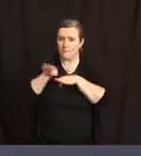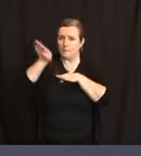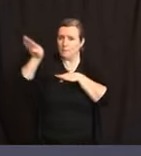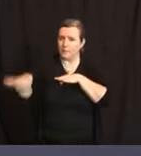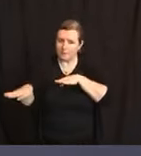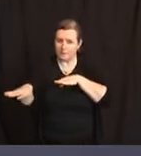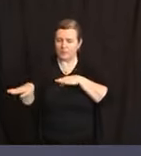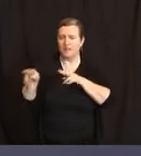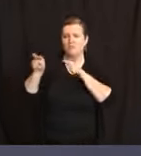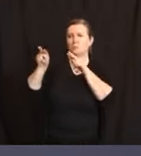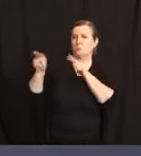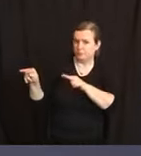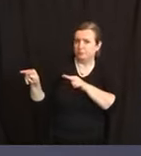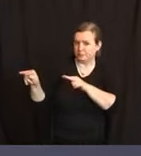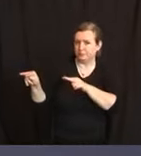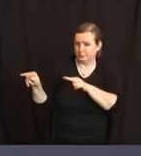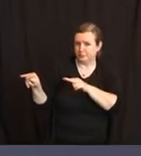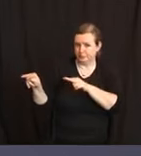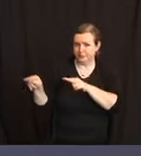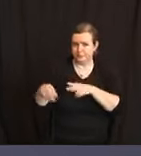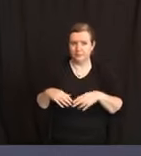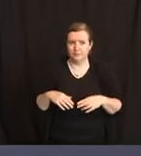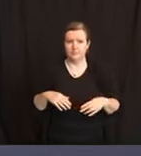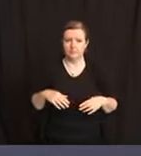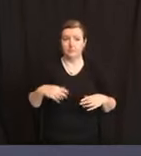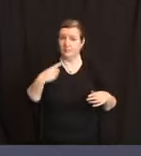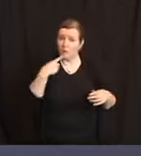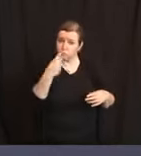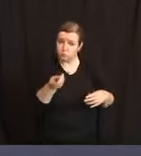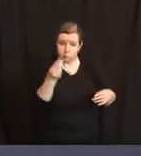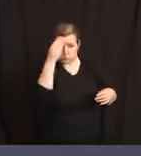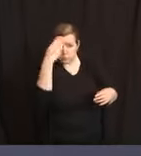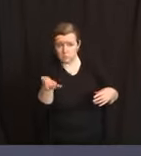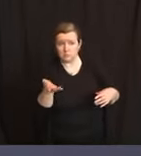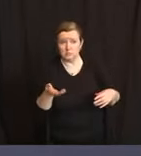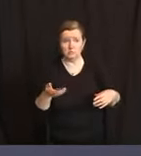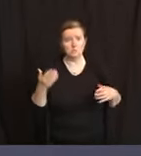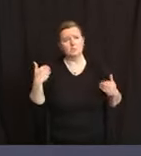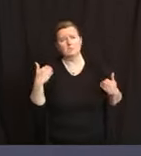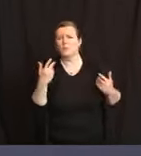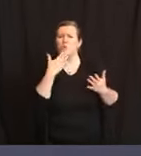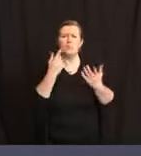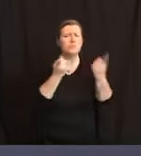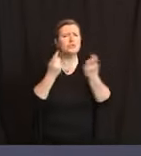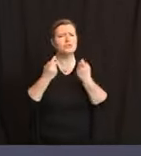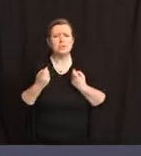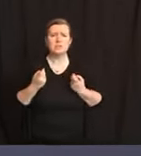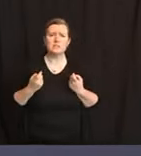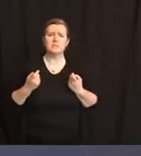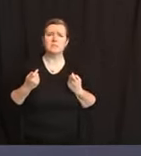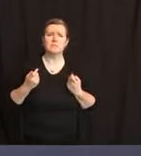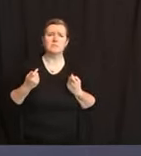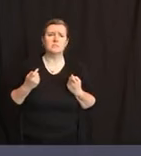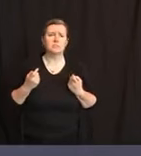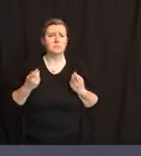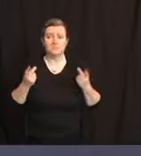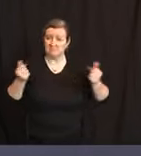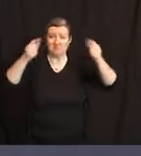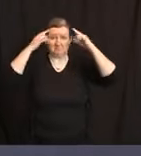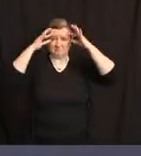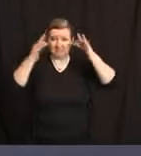the fact, listen, as we've said this before, to your good questions, this is going to evolve over time to see how we do.